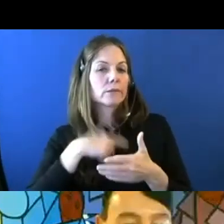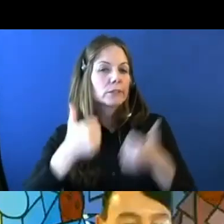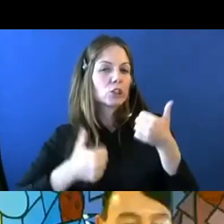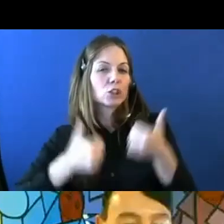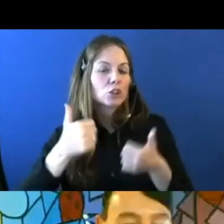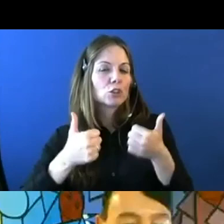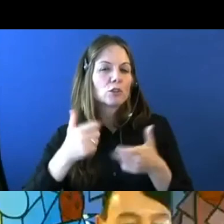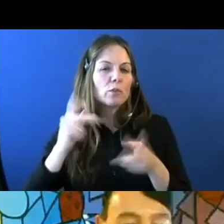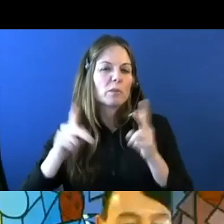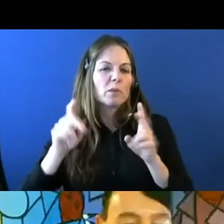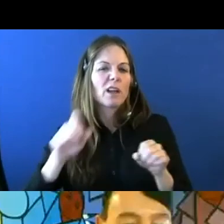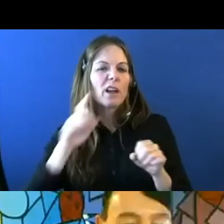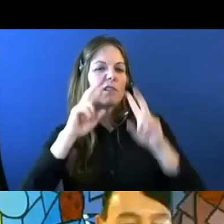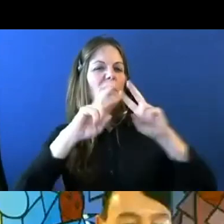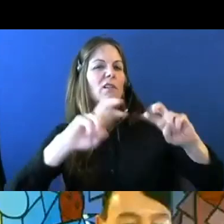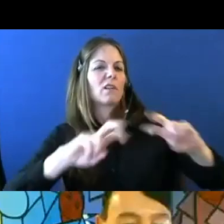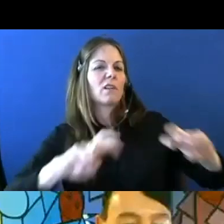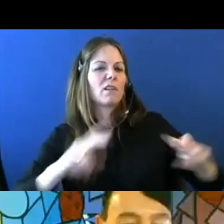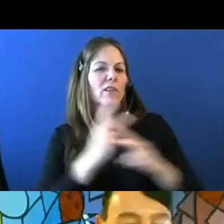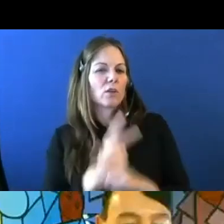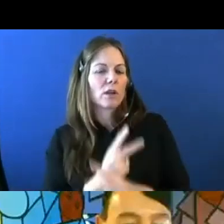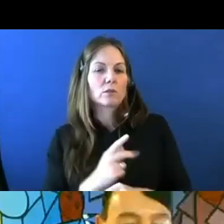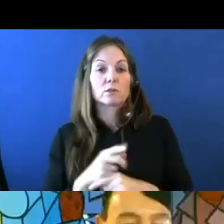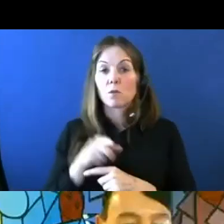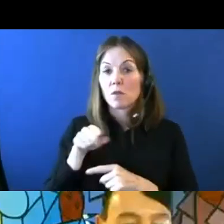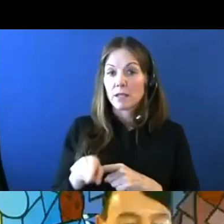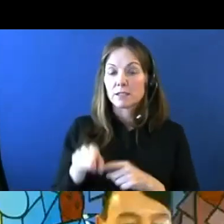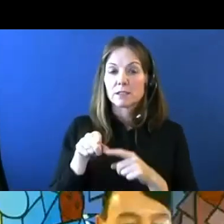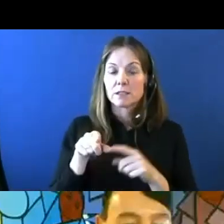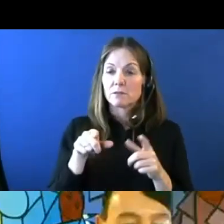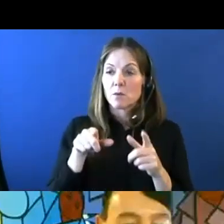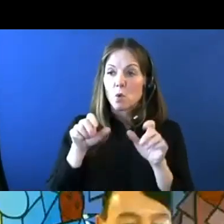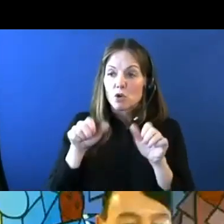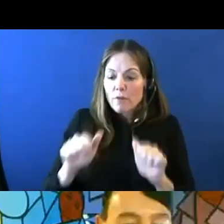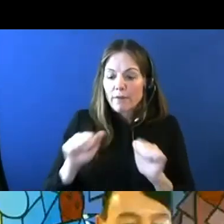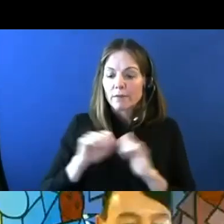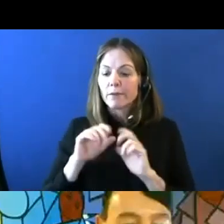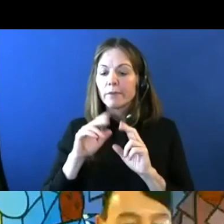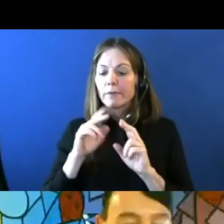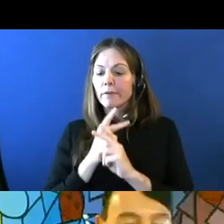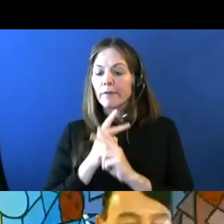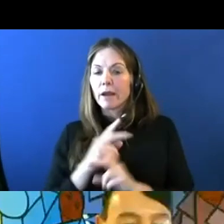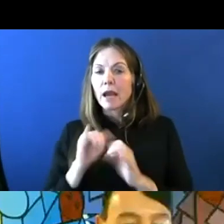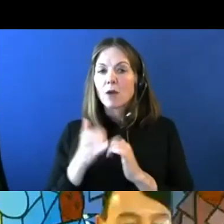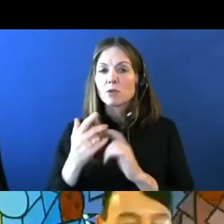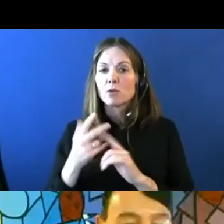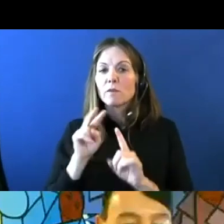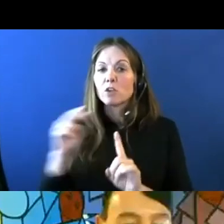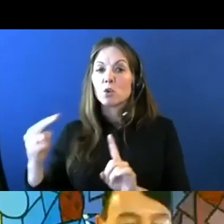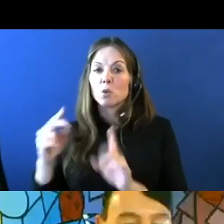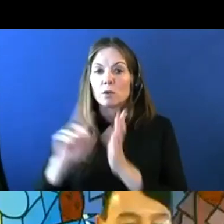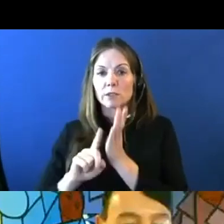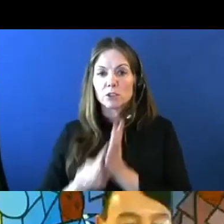this system, is honoring a different way of looking at data, a different way of looking at the research,